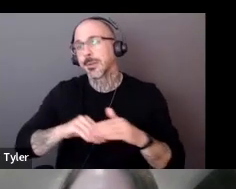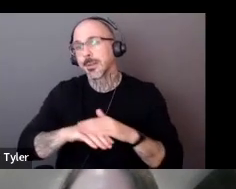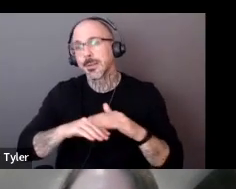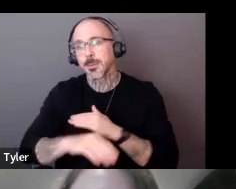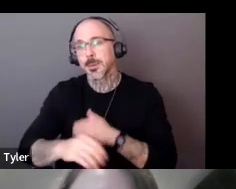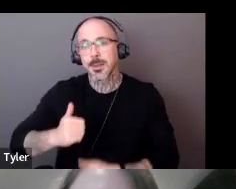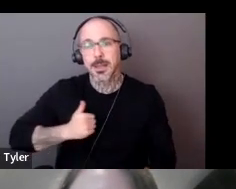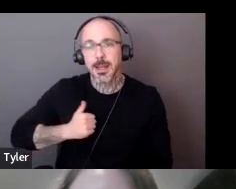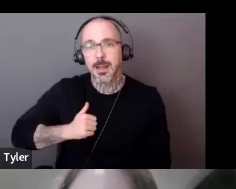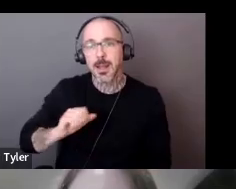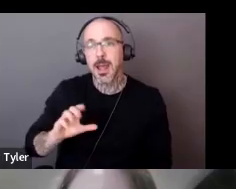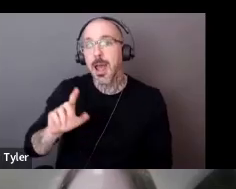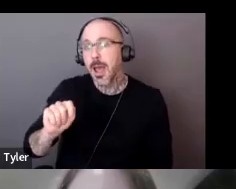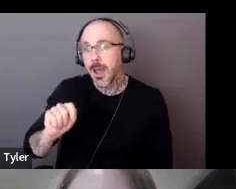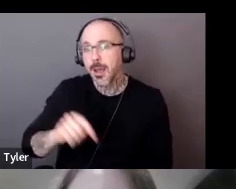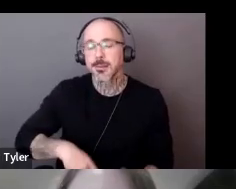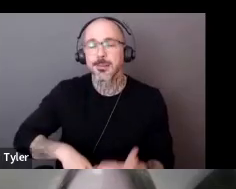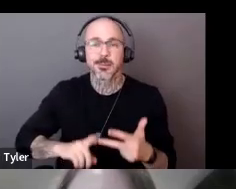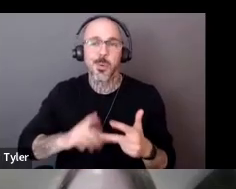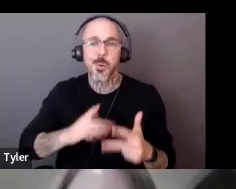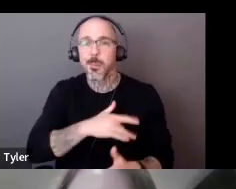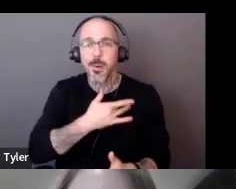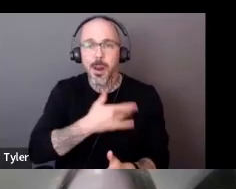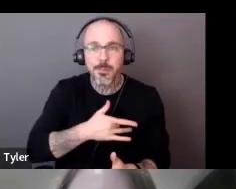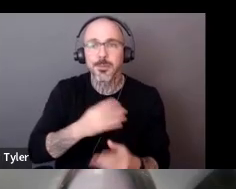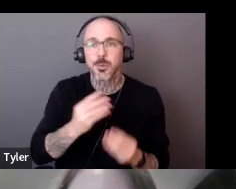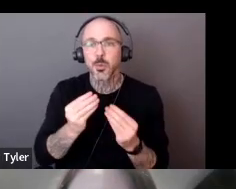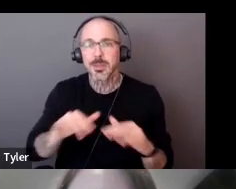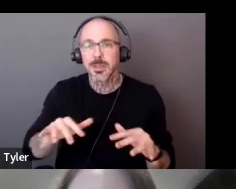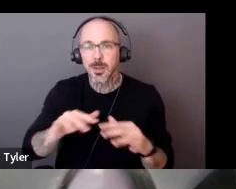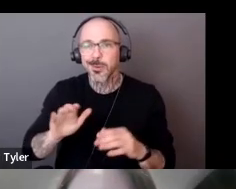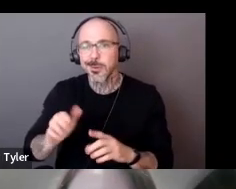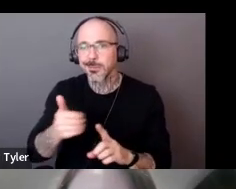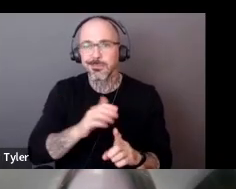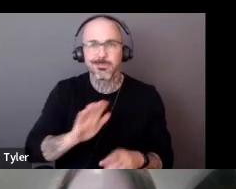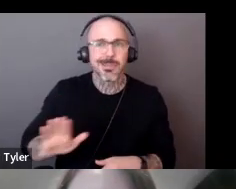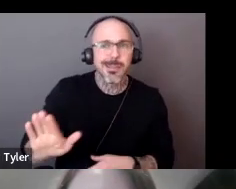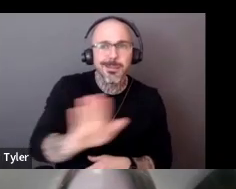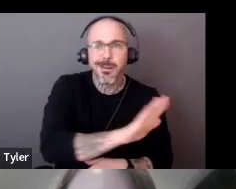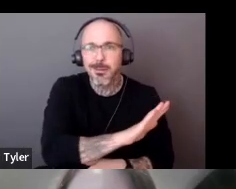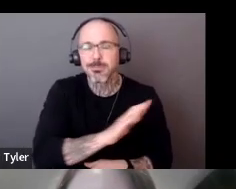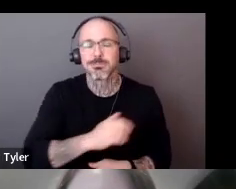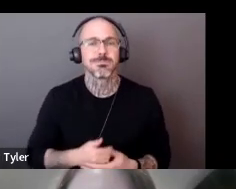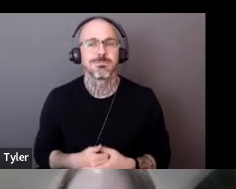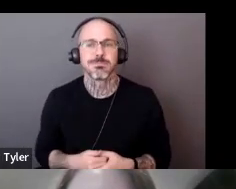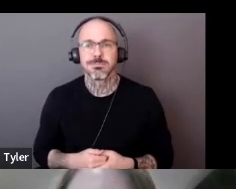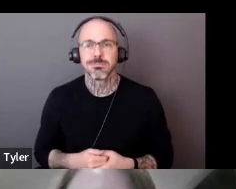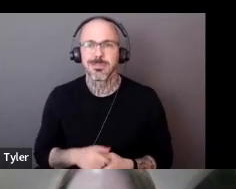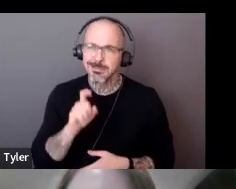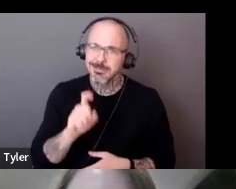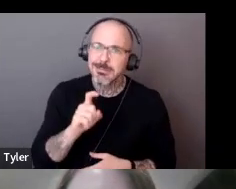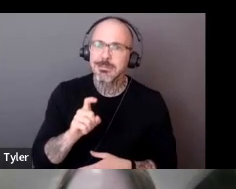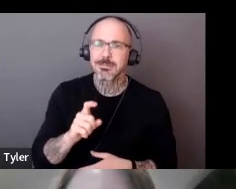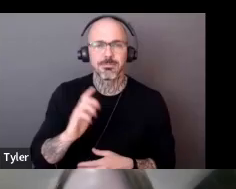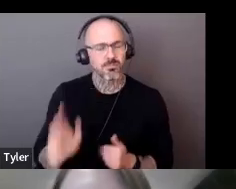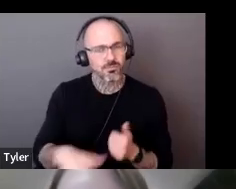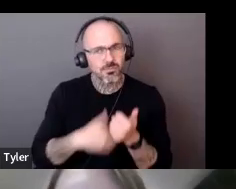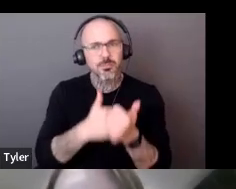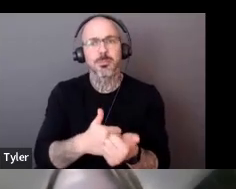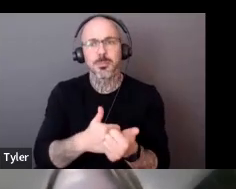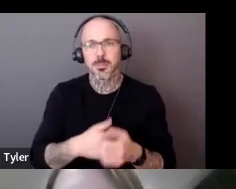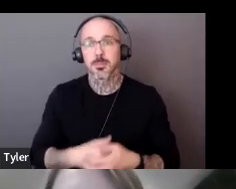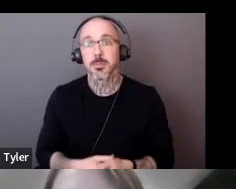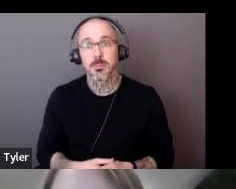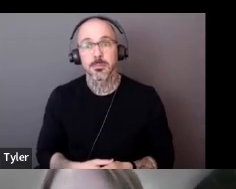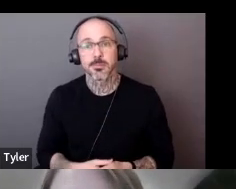other provinces and territories have a similar thing, because it really assists everyone.